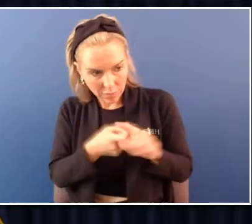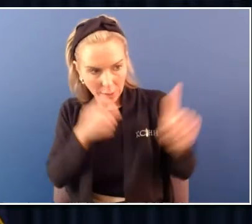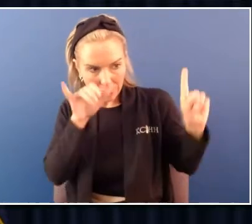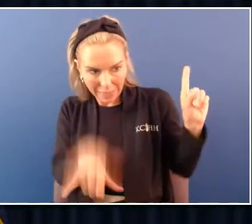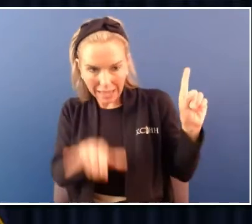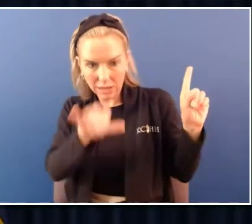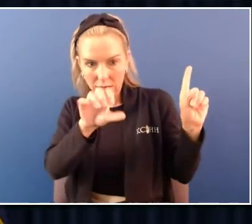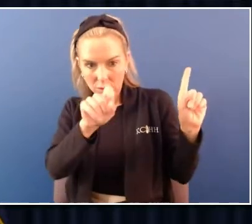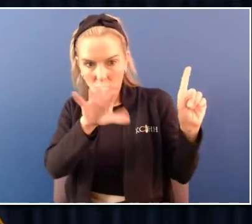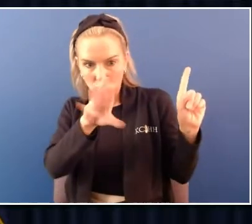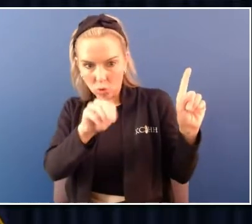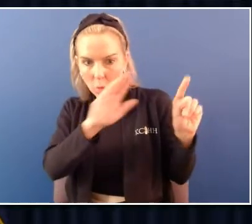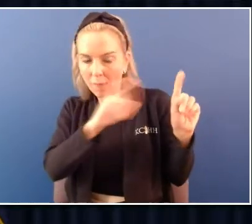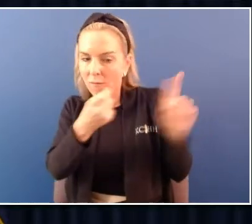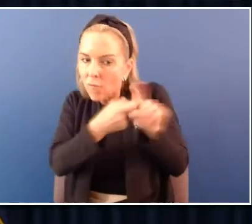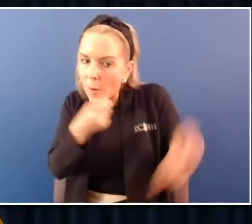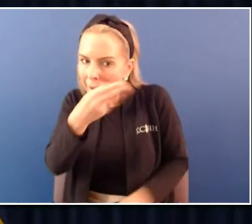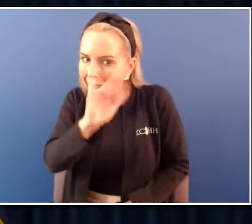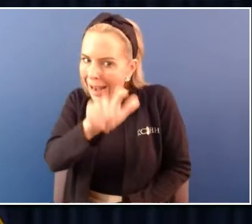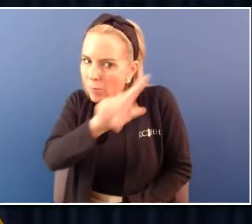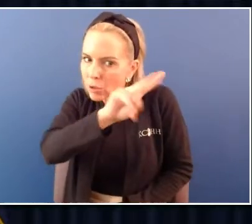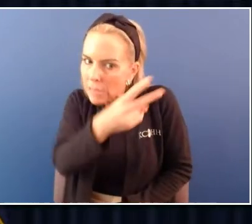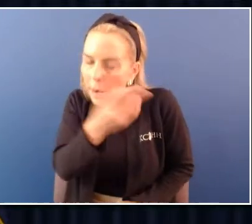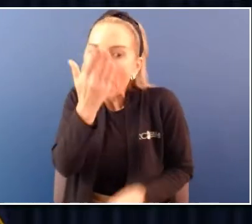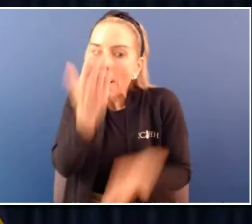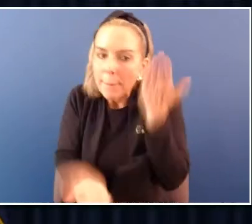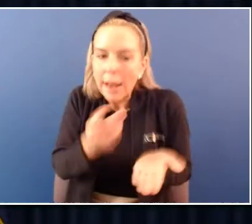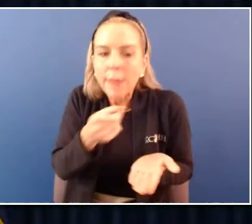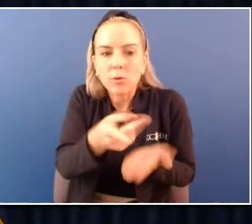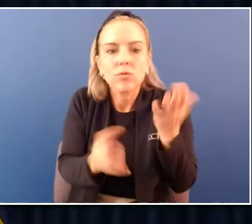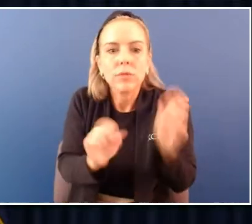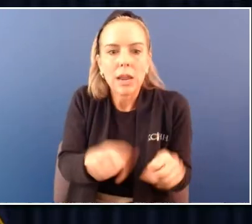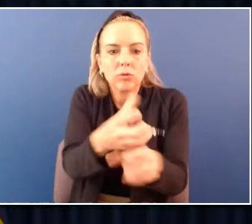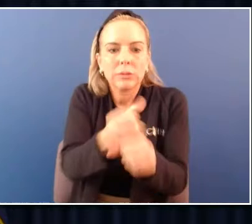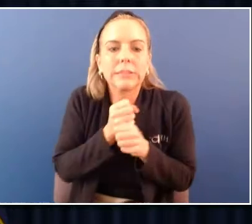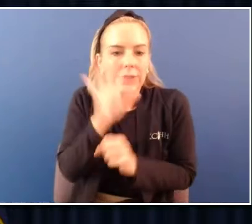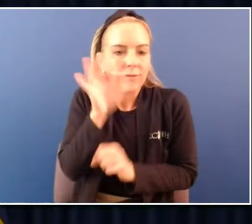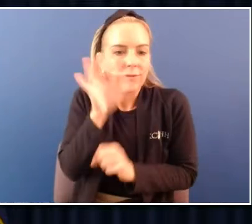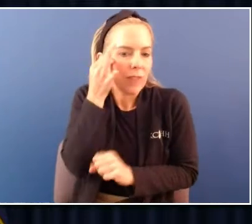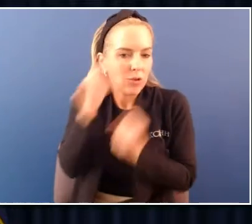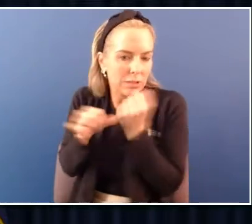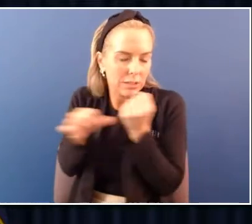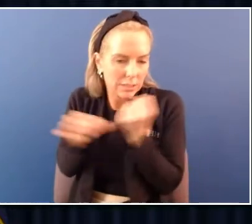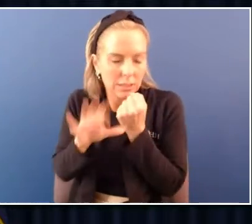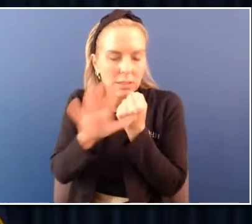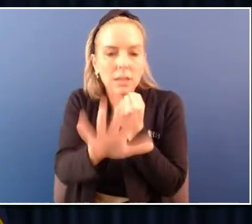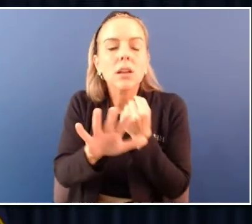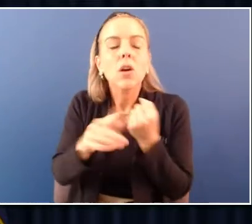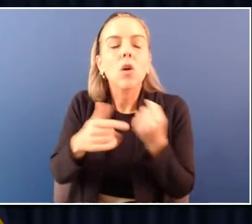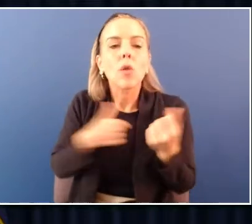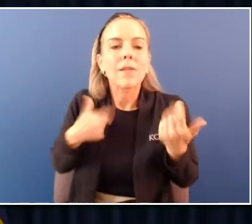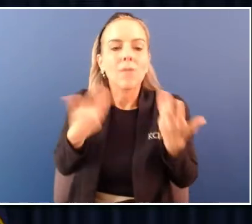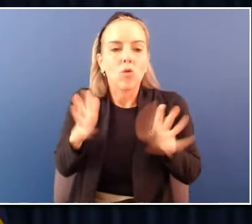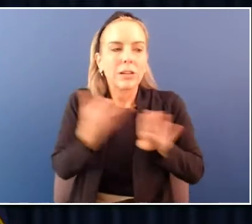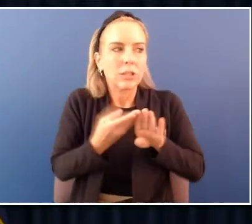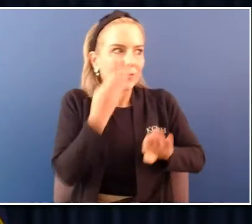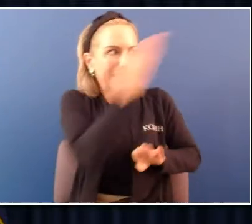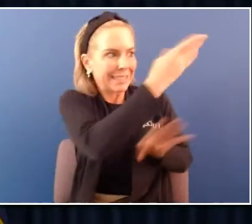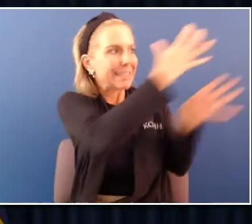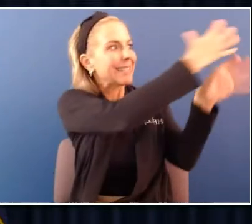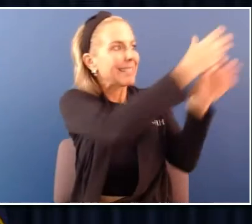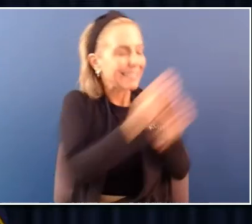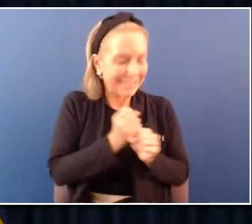April 2nd may be eligible for federal aid. As we already submitted and received that federal